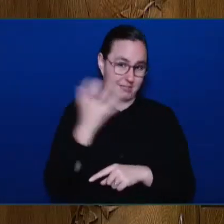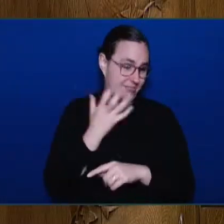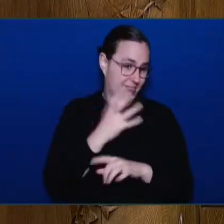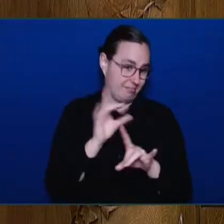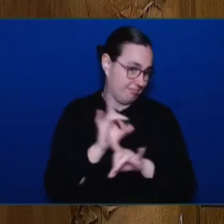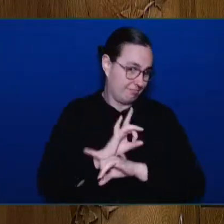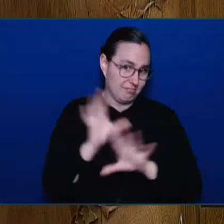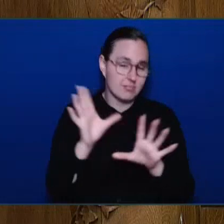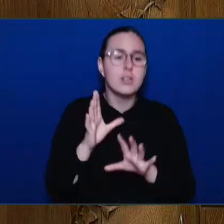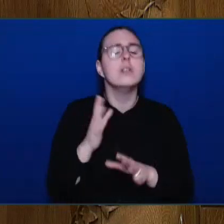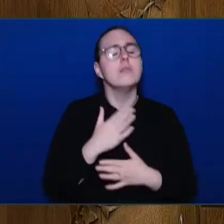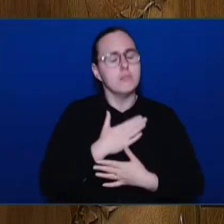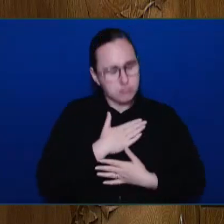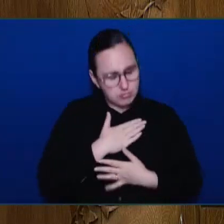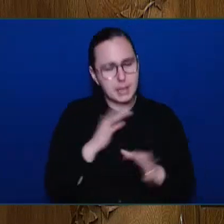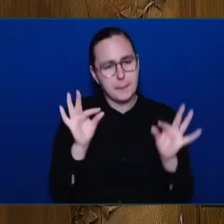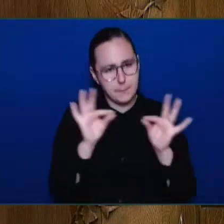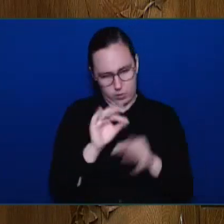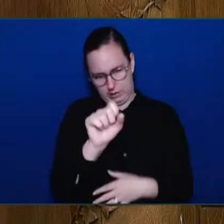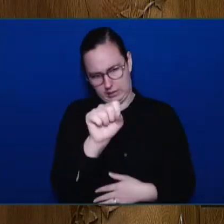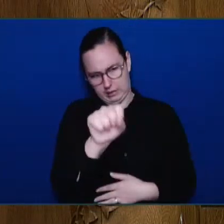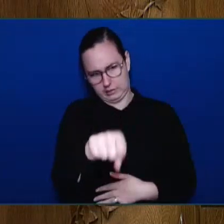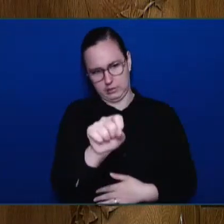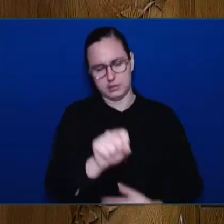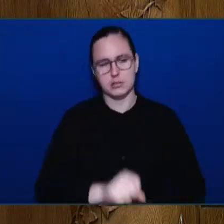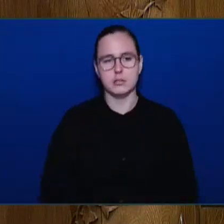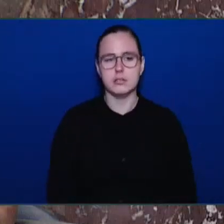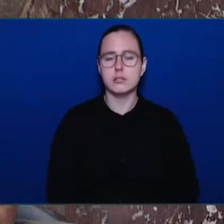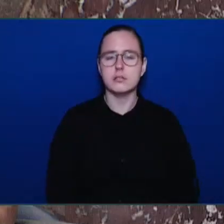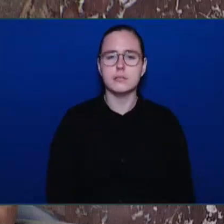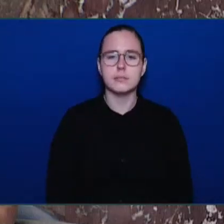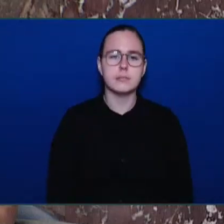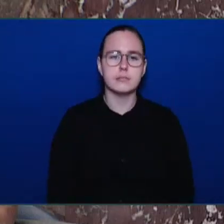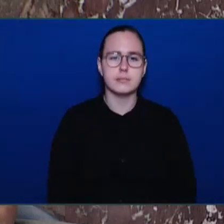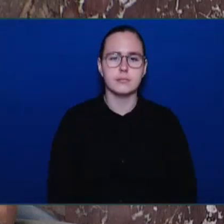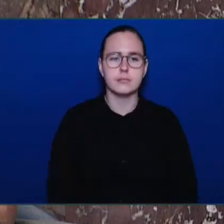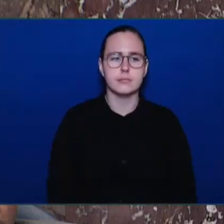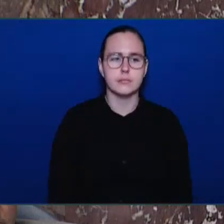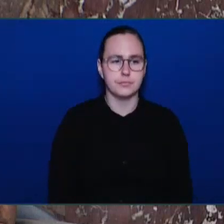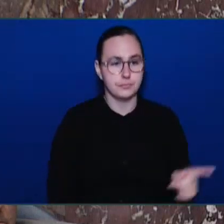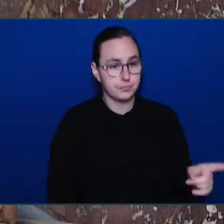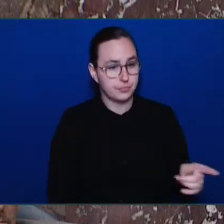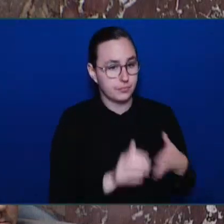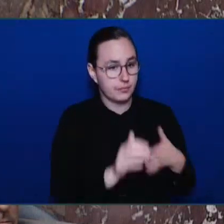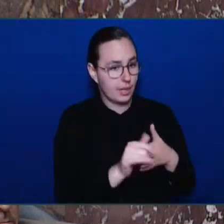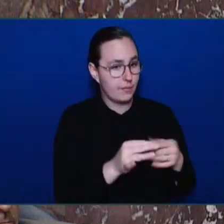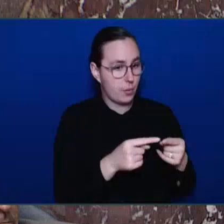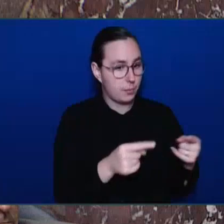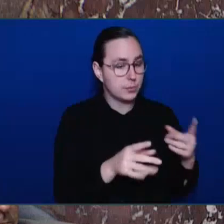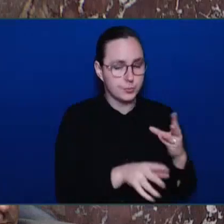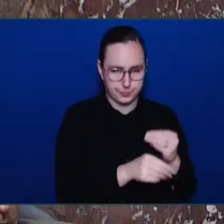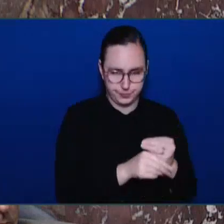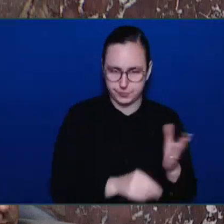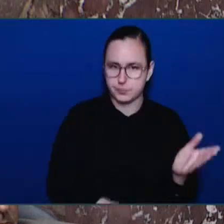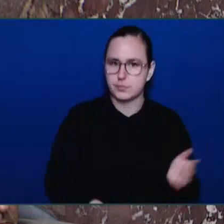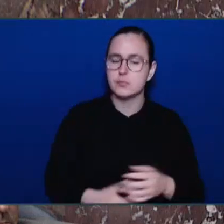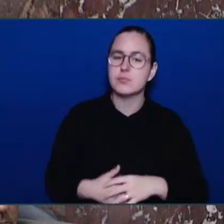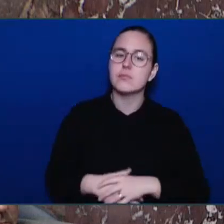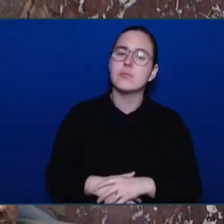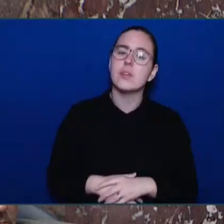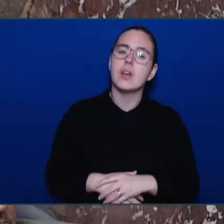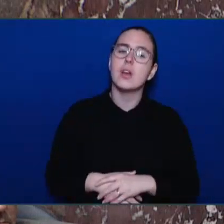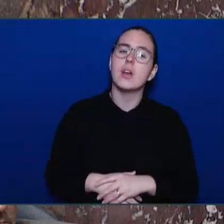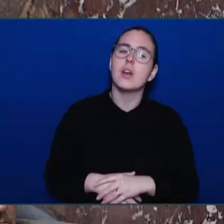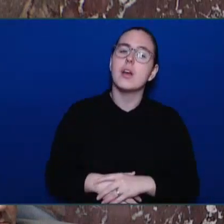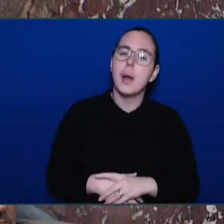Leader of the Official Opposition, supplemental. Well, thank you, Mr. Speaker. Well, Mr. Speaker, results, not rhetoric, are what matter to the